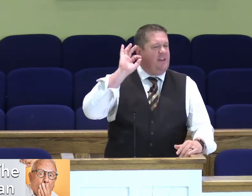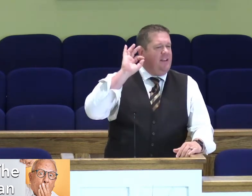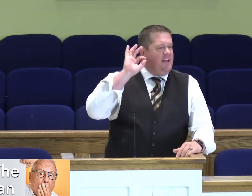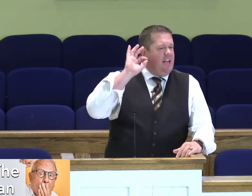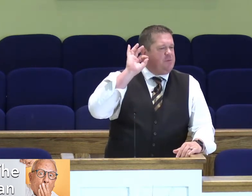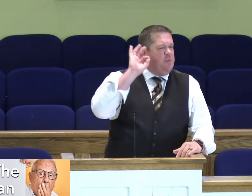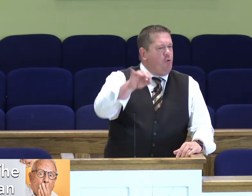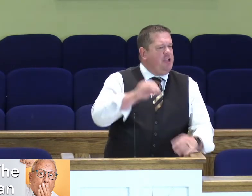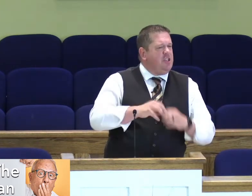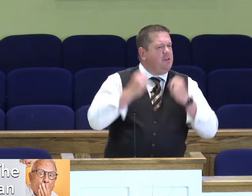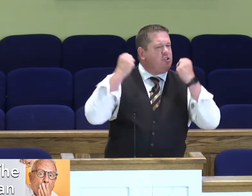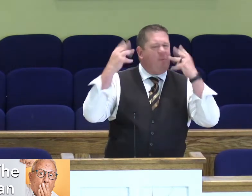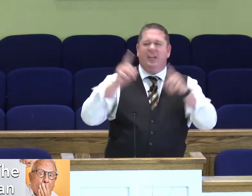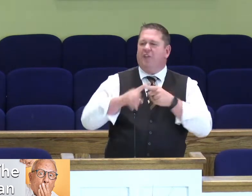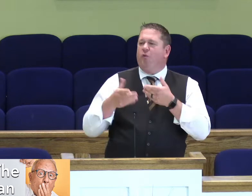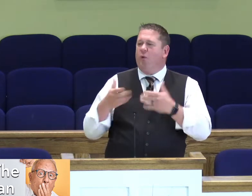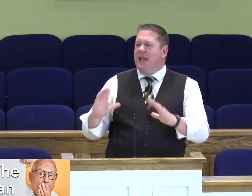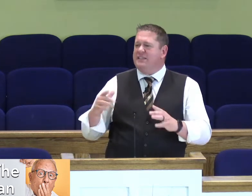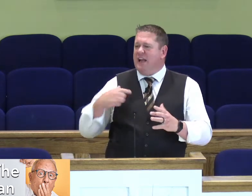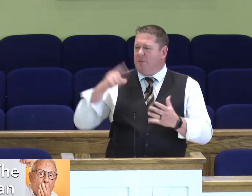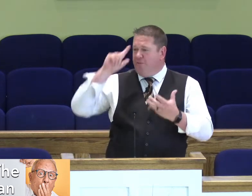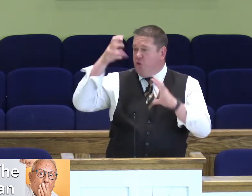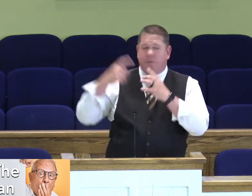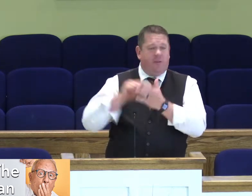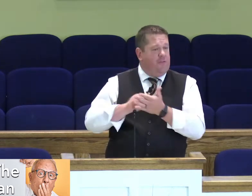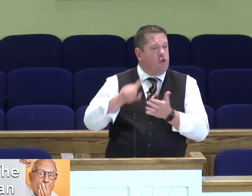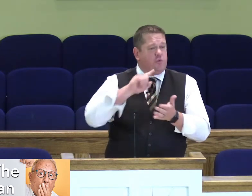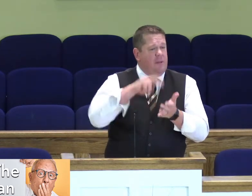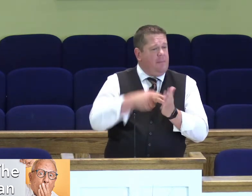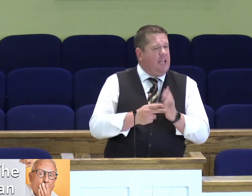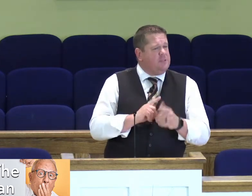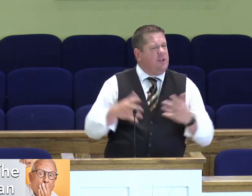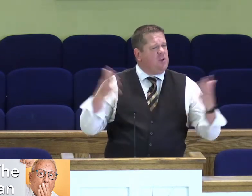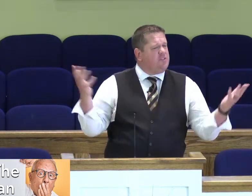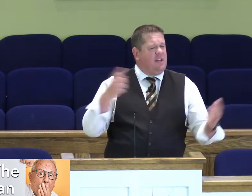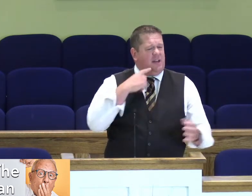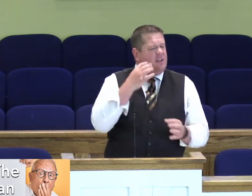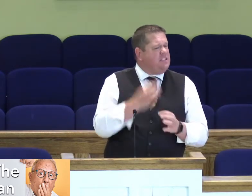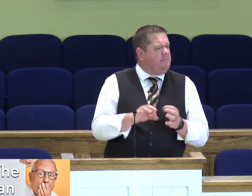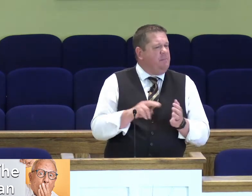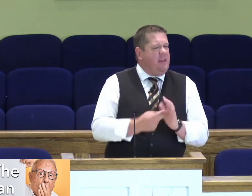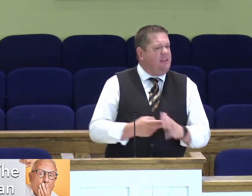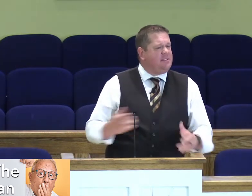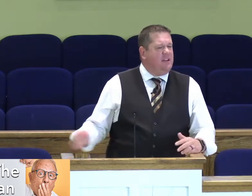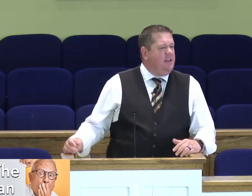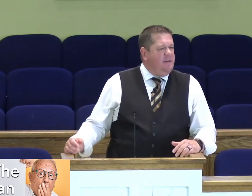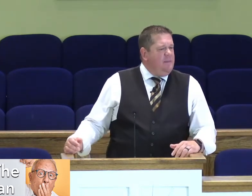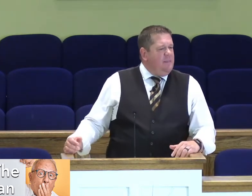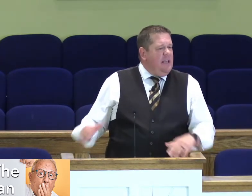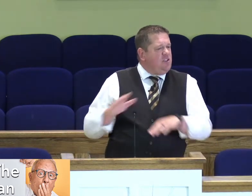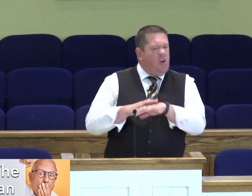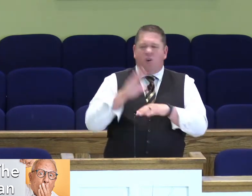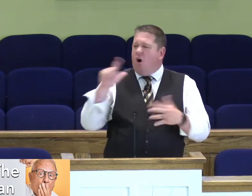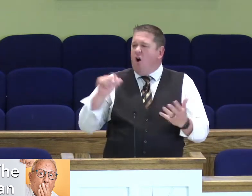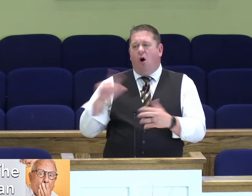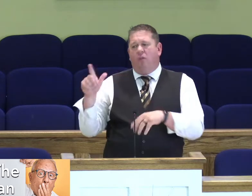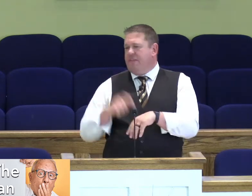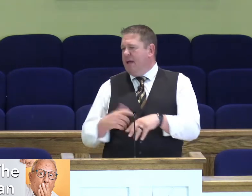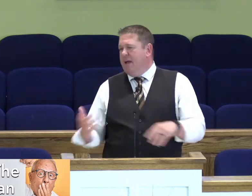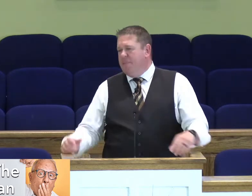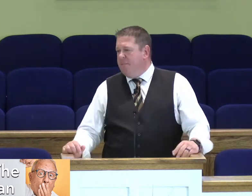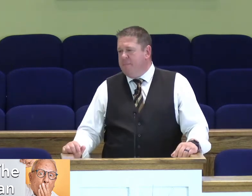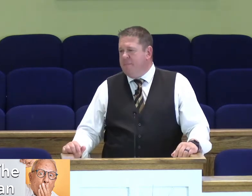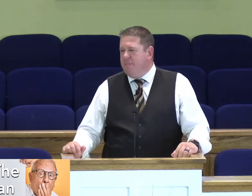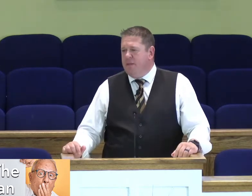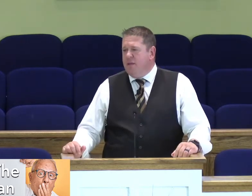ceasing has been preached in so many different ways that I'm confused about what the verse really means. But when it's all said and done, it simply means he's on call all